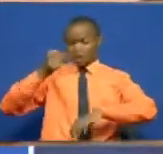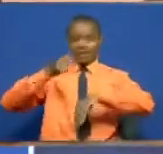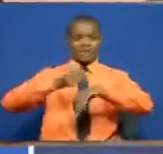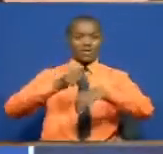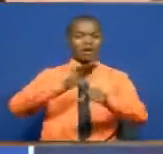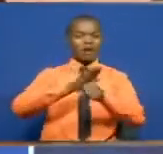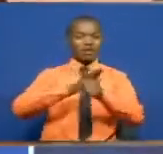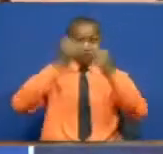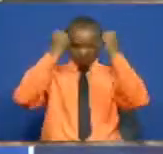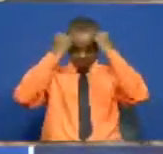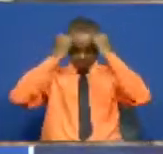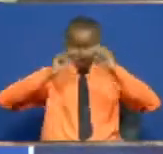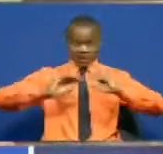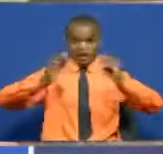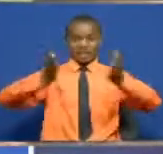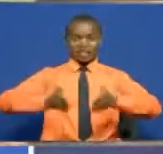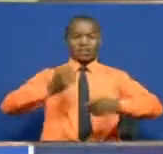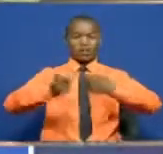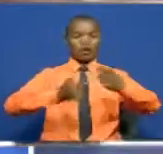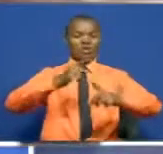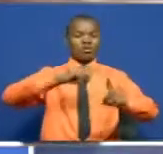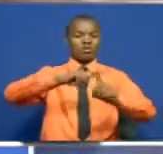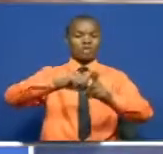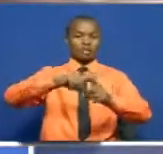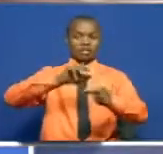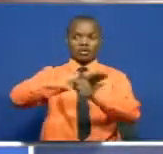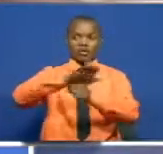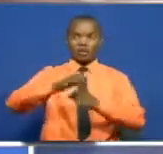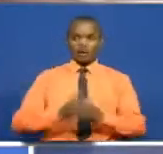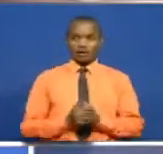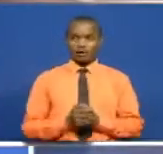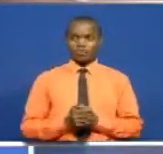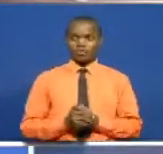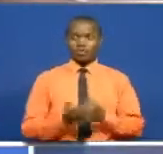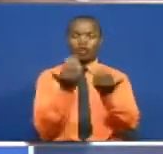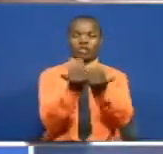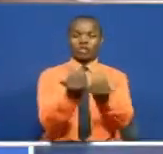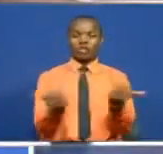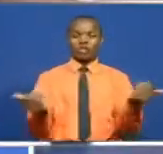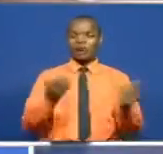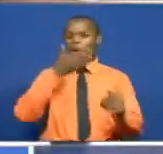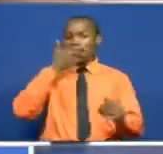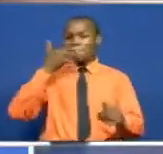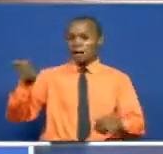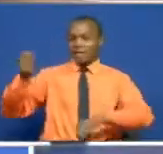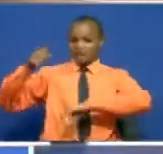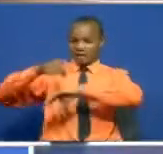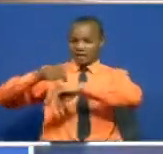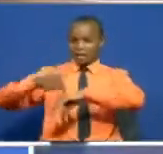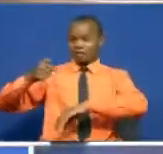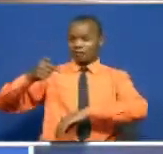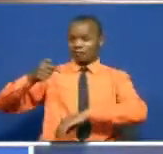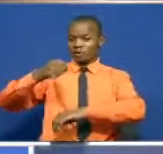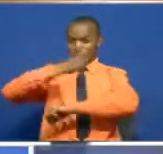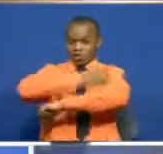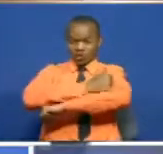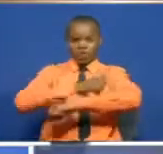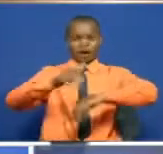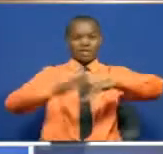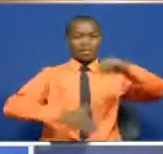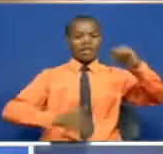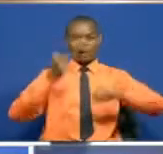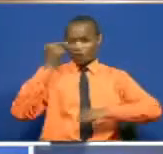and teachers continue to test positive for the virus. Our children are safer in school than home, as